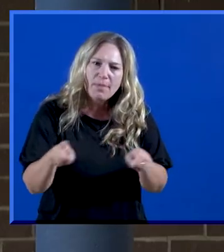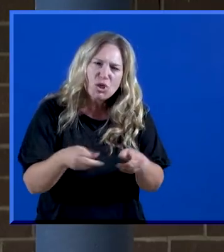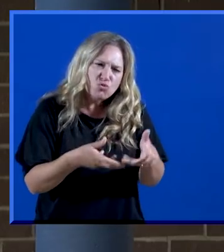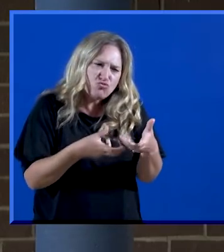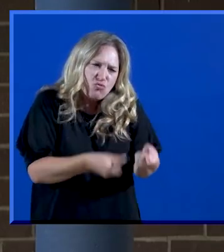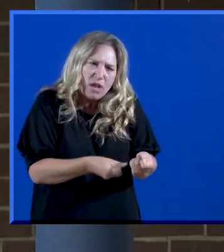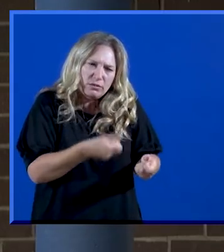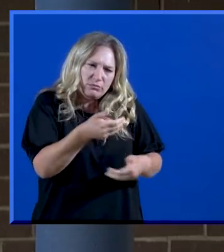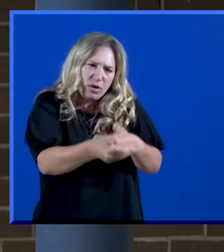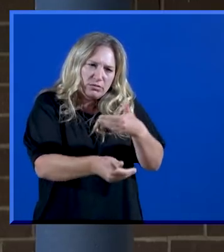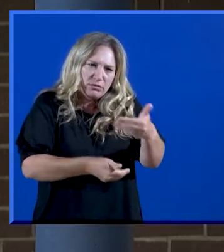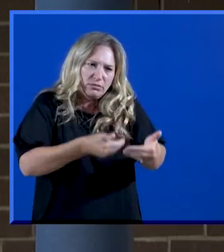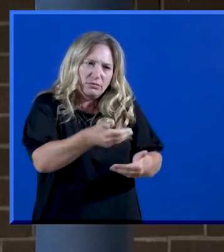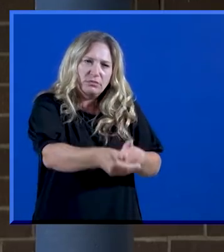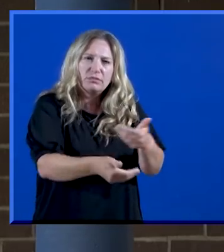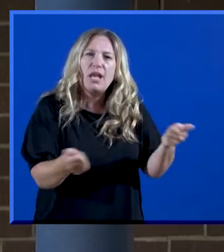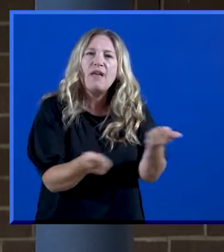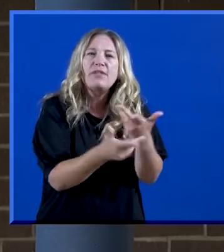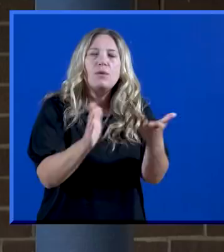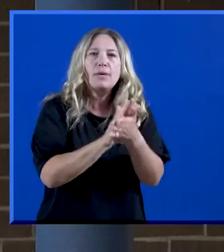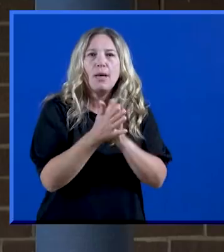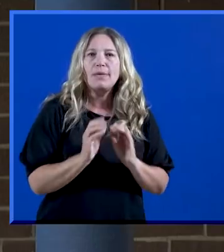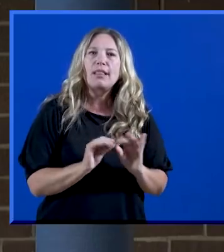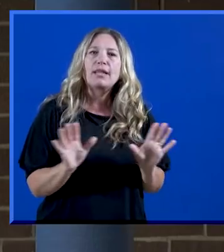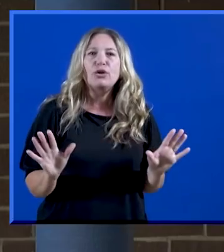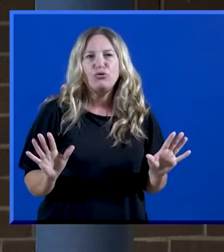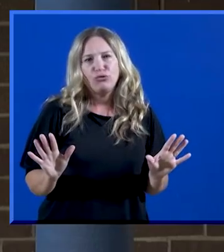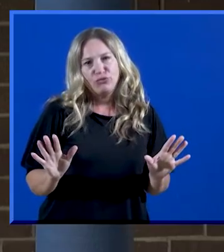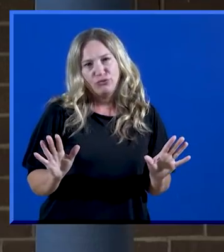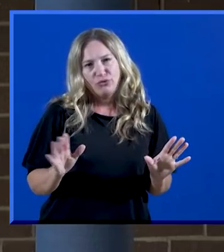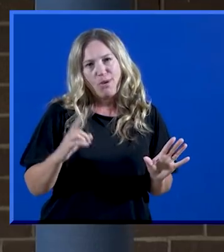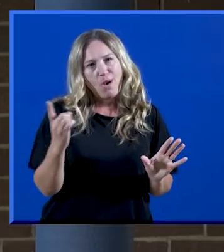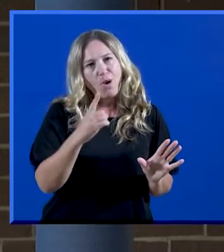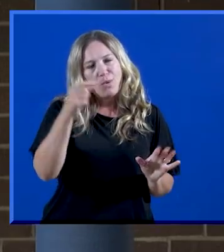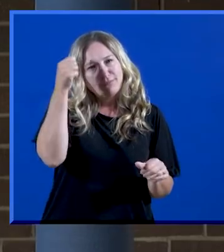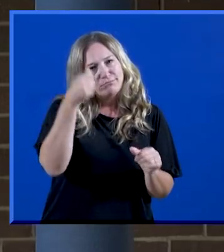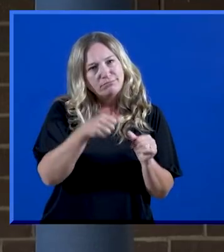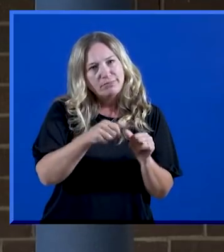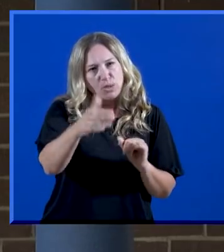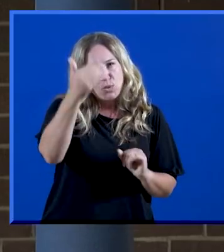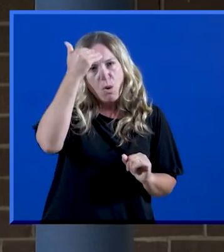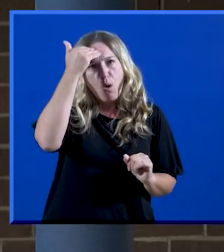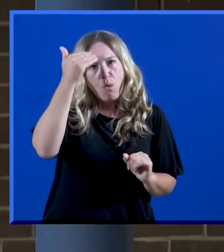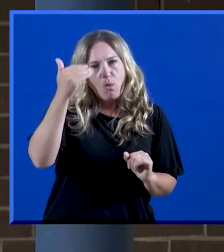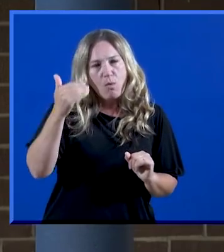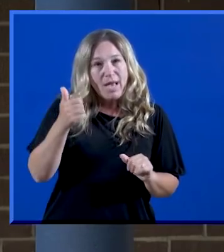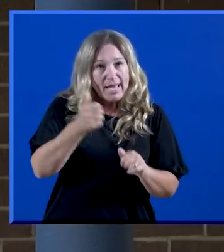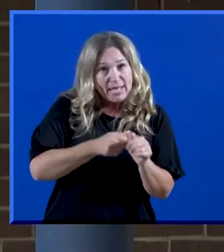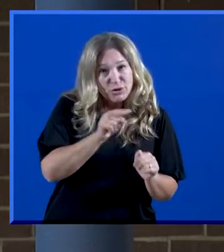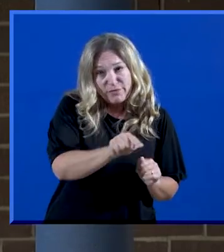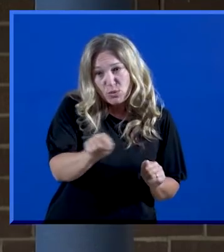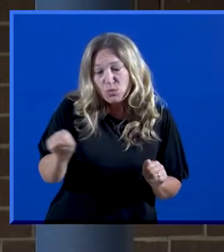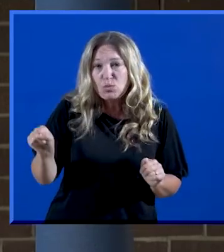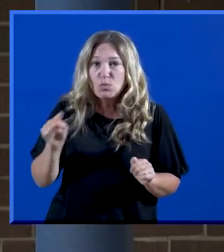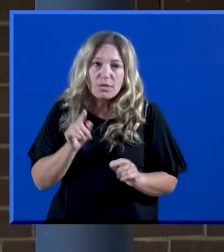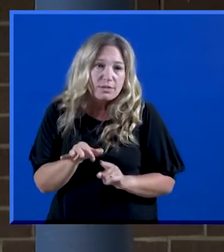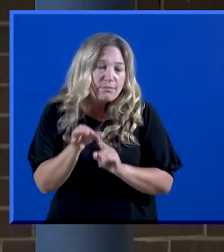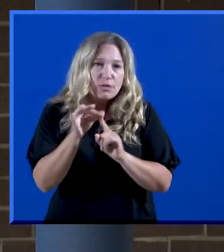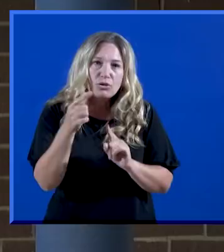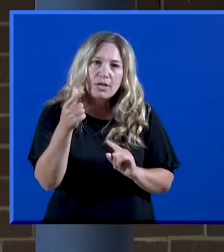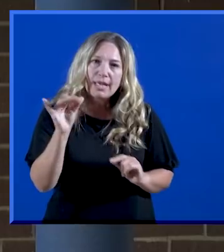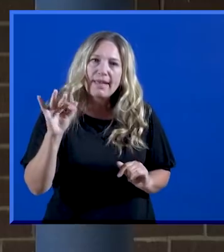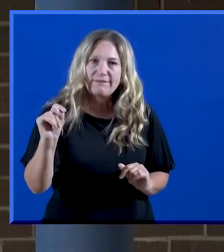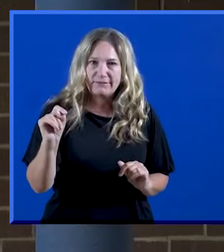unfold, if you trust the transition, everything will become clear. Always know this, that each of you